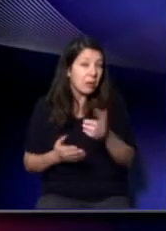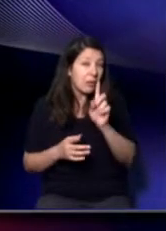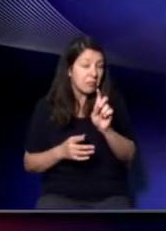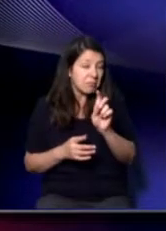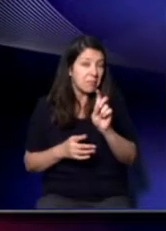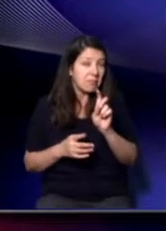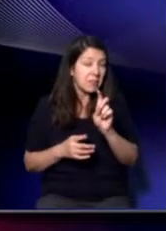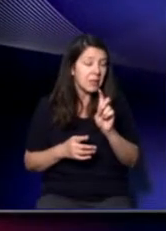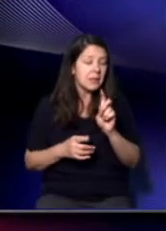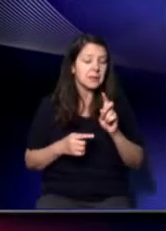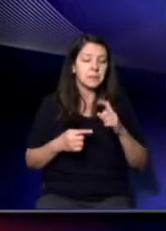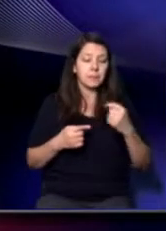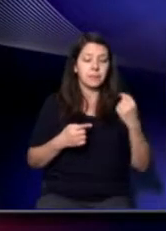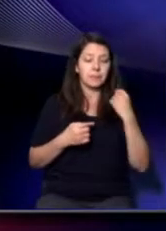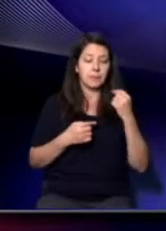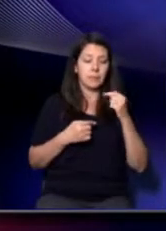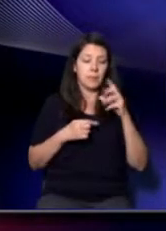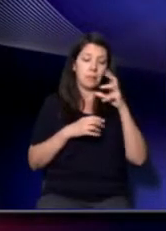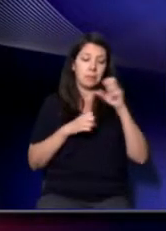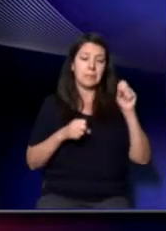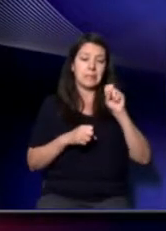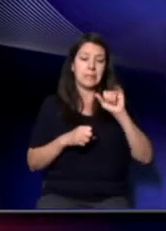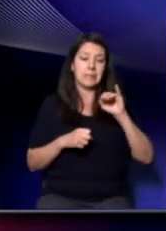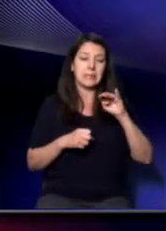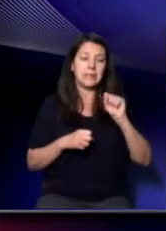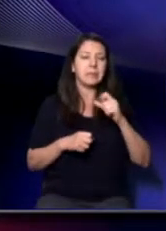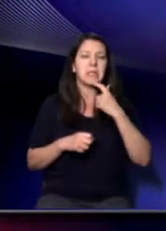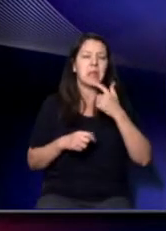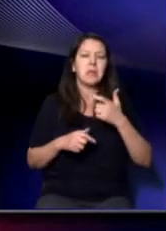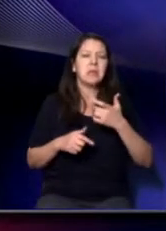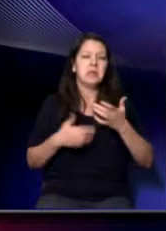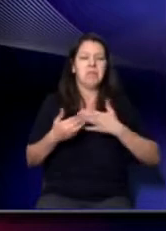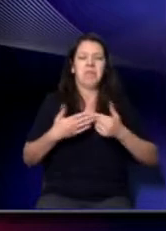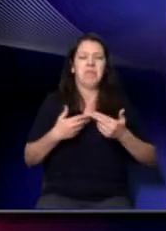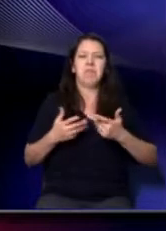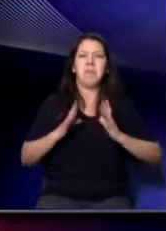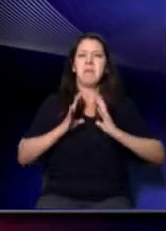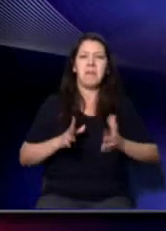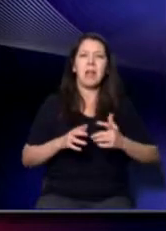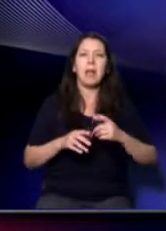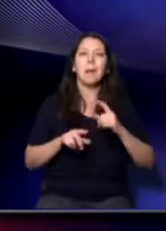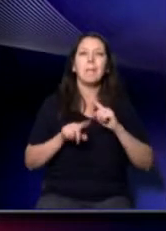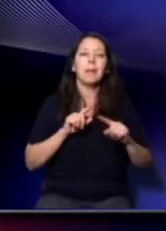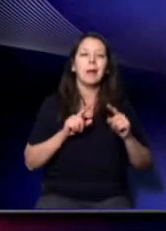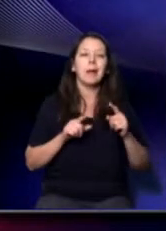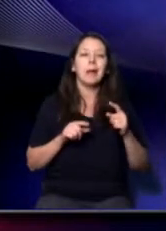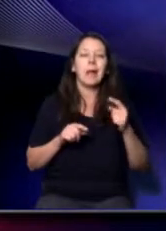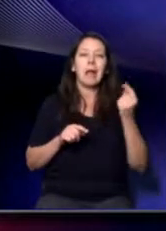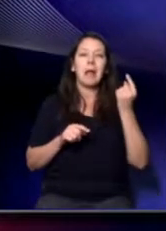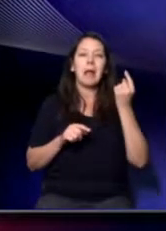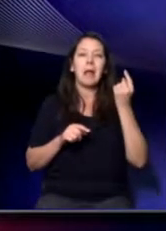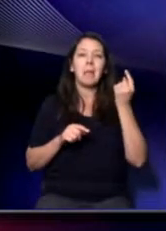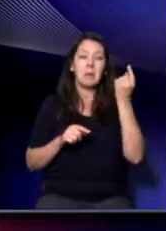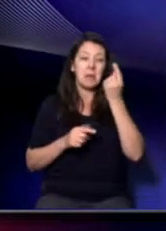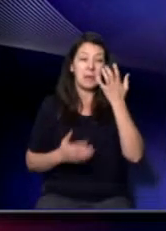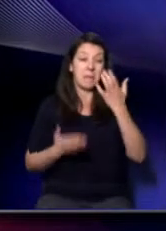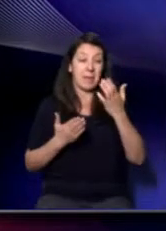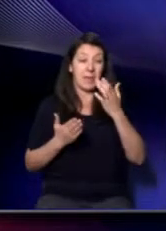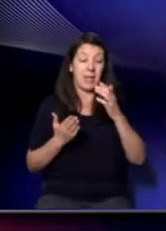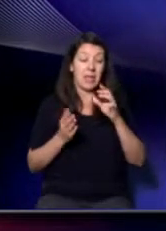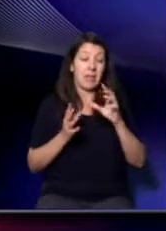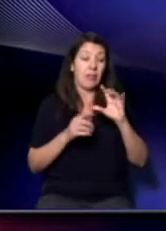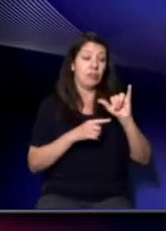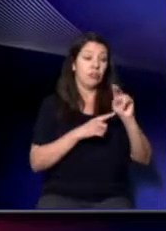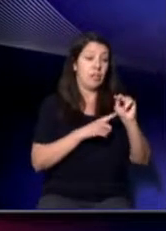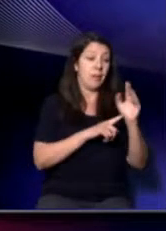I'm okay with either. I guess the issue is you really might not have a lot of business to do between a January